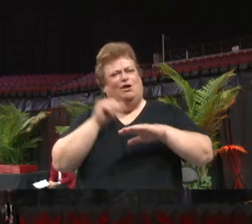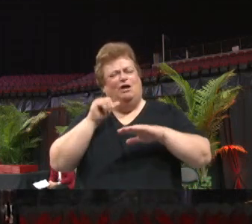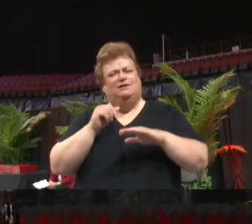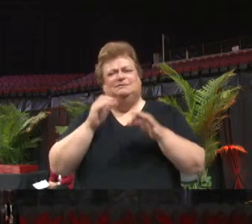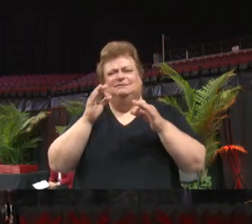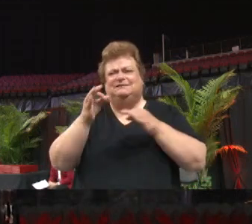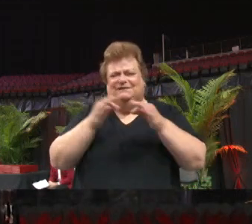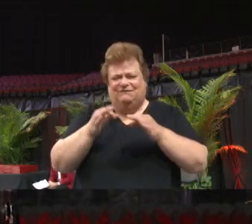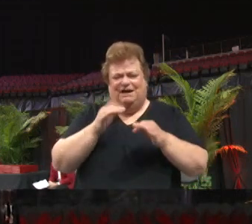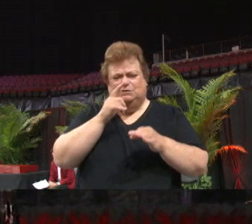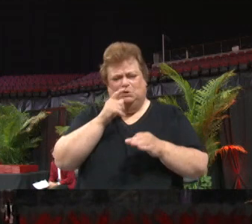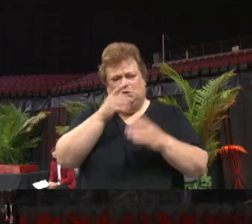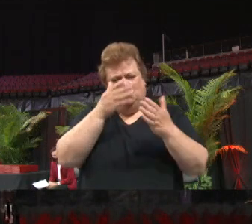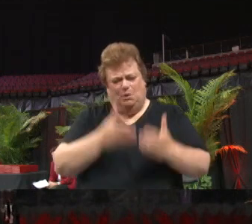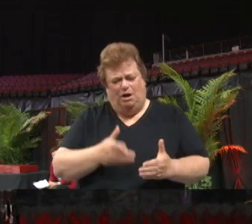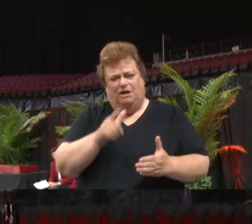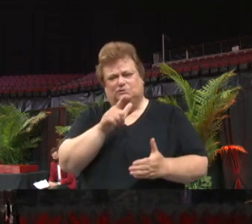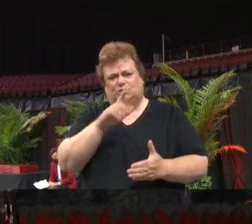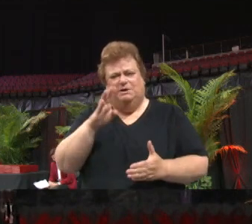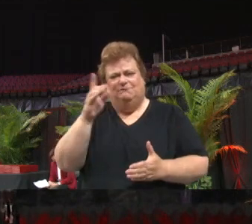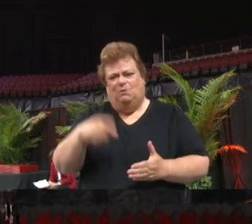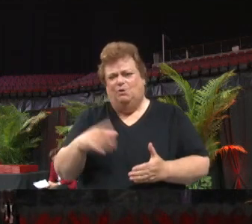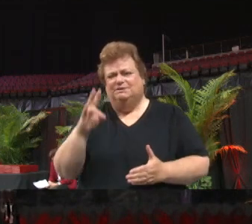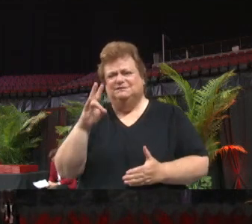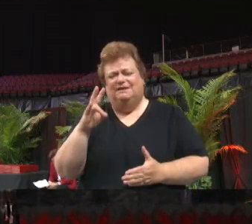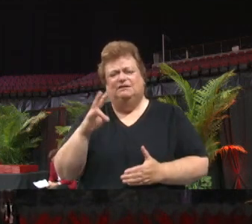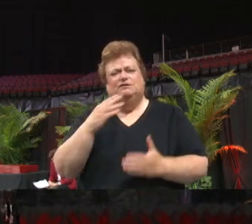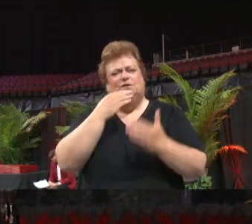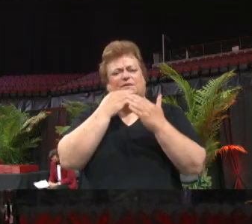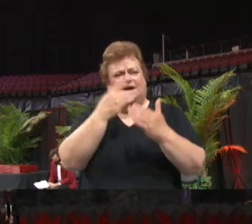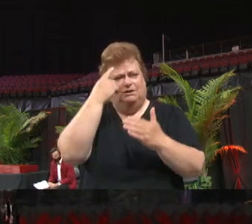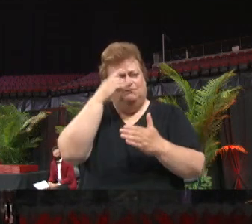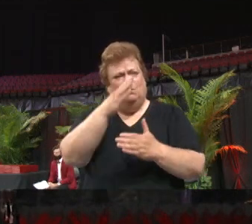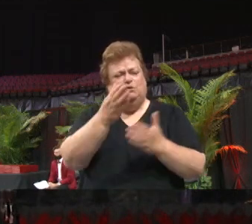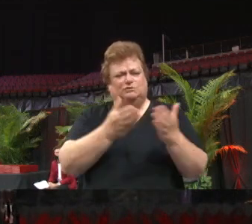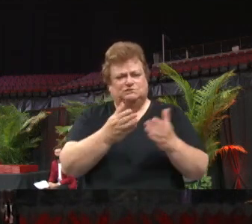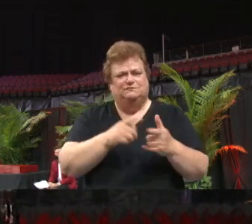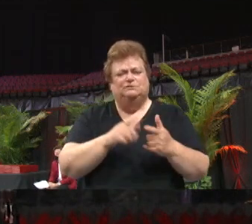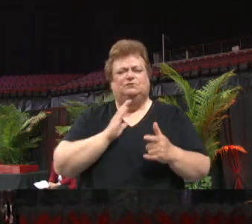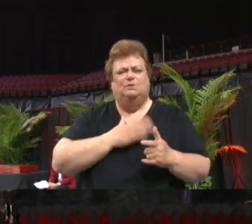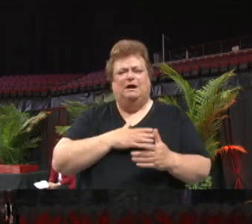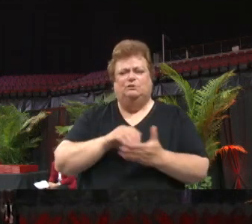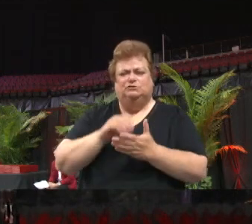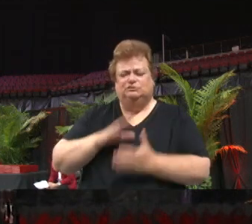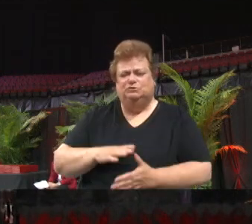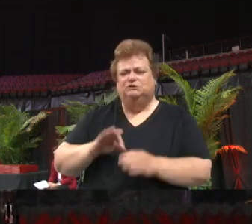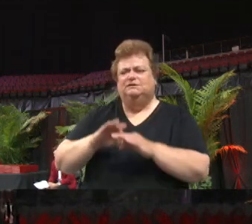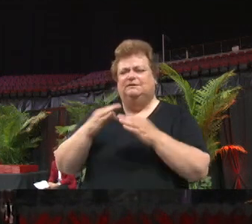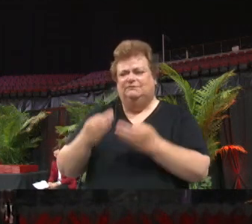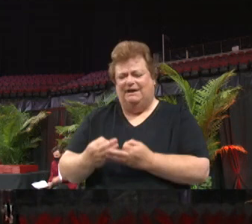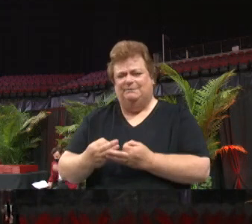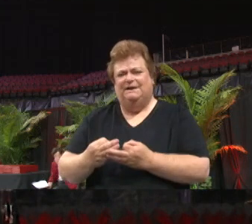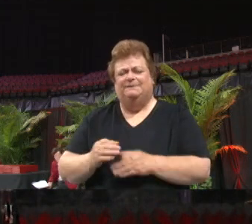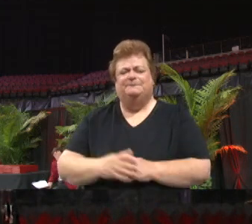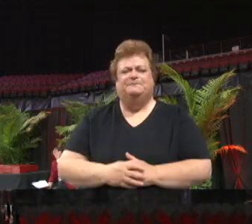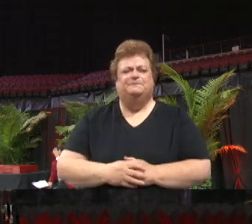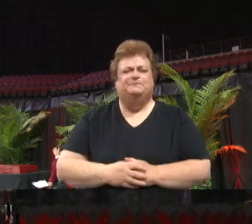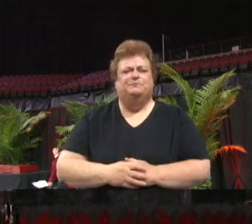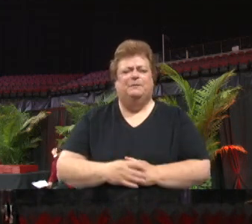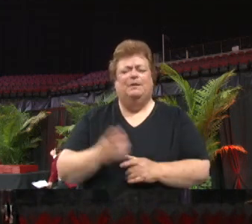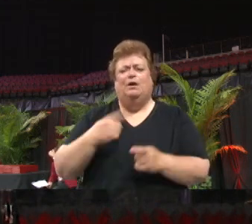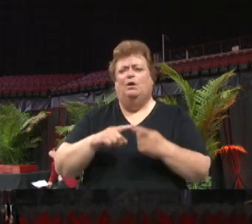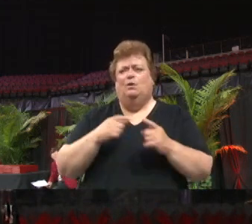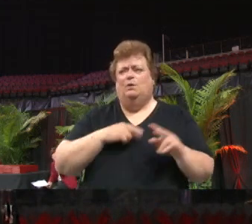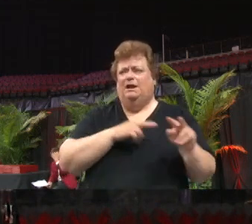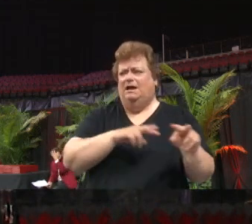are 24/7. So thank you for your service to our students and our families, Lincoln High staff. When I look at